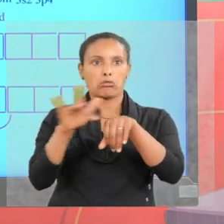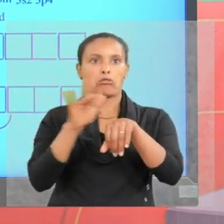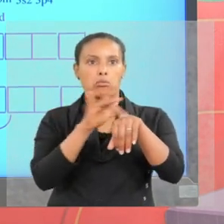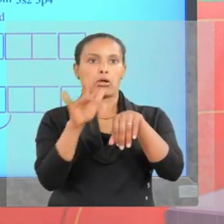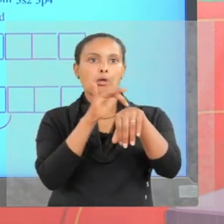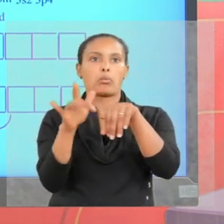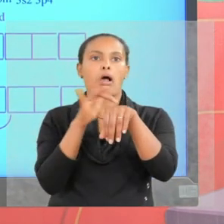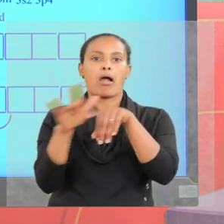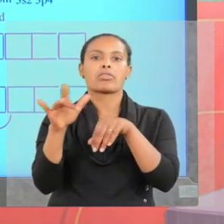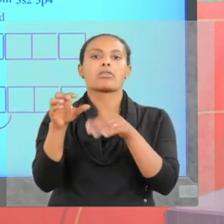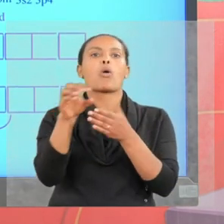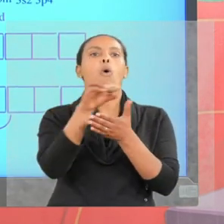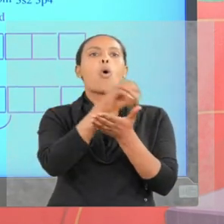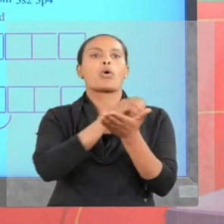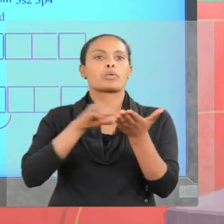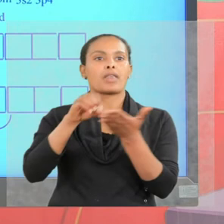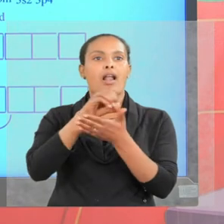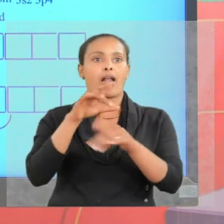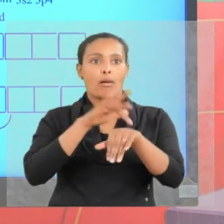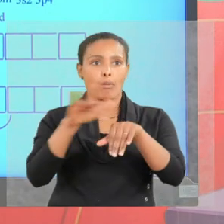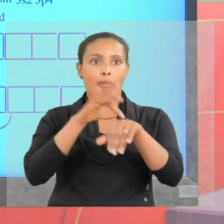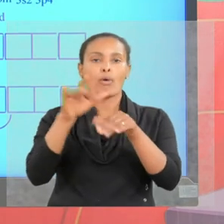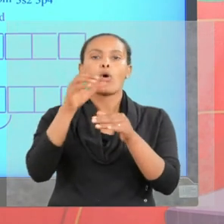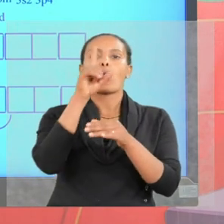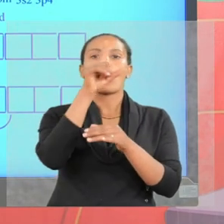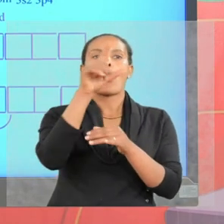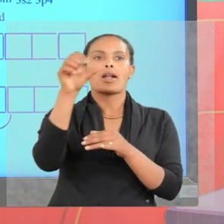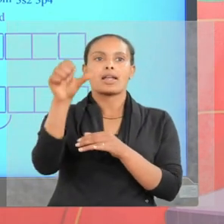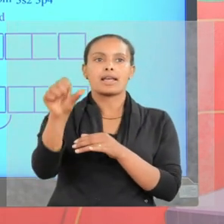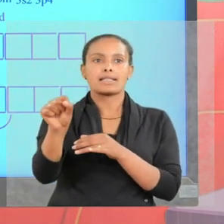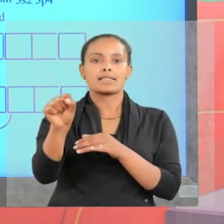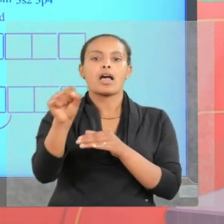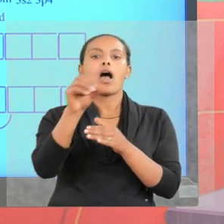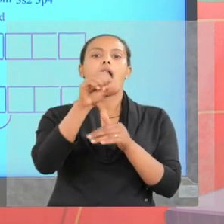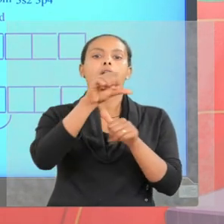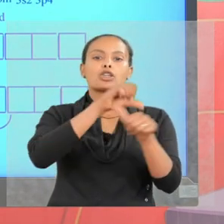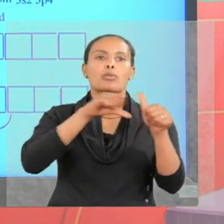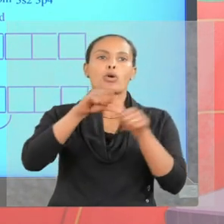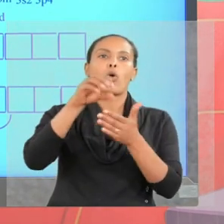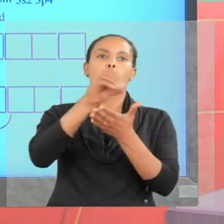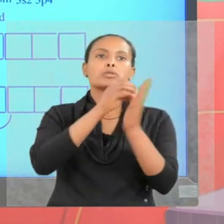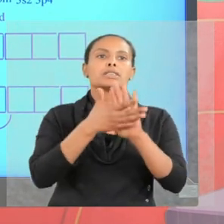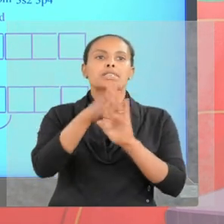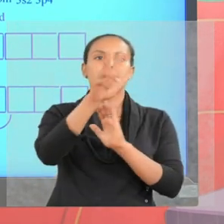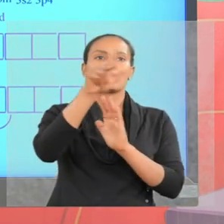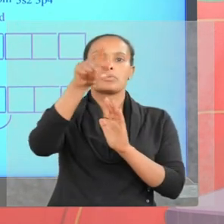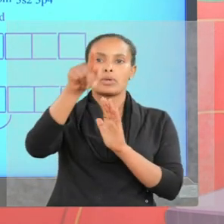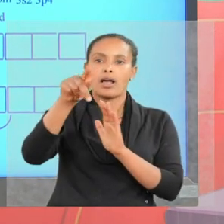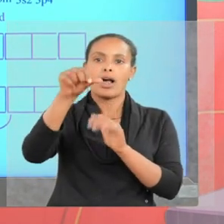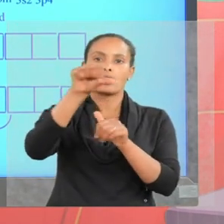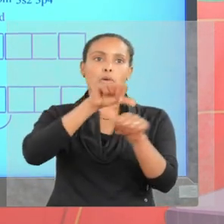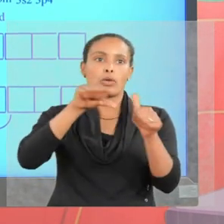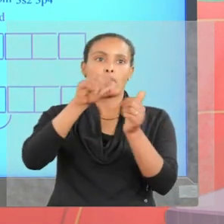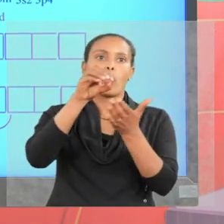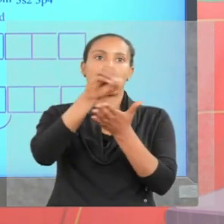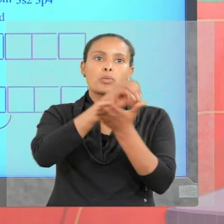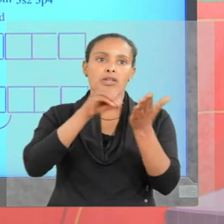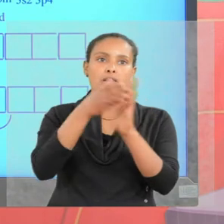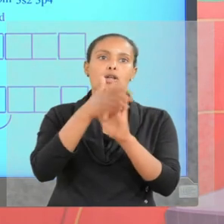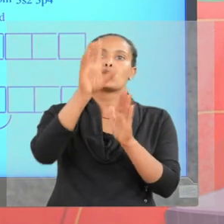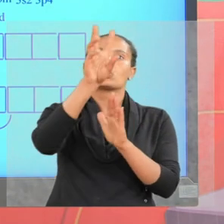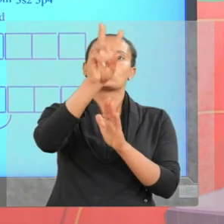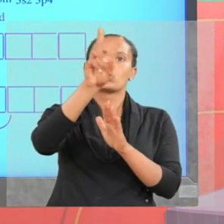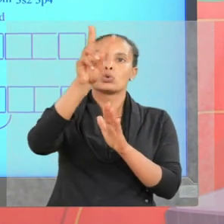vacant orbital. Now, 1s atomic orbital is mixed with 3p atomic orbital with 2d